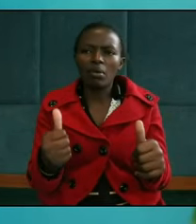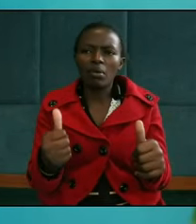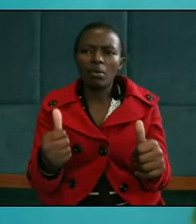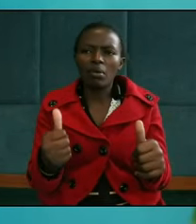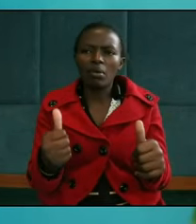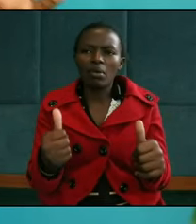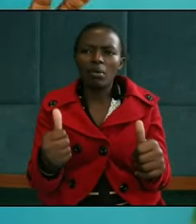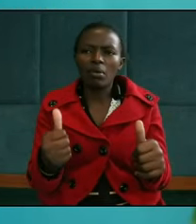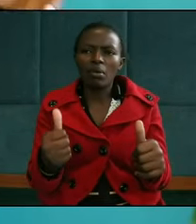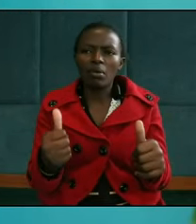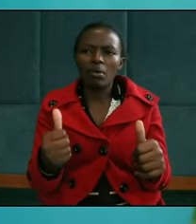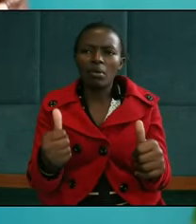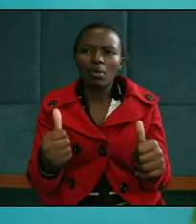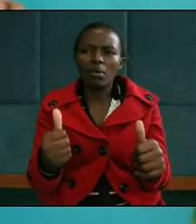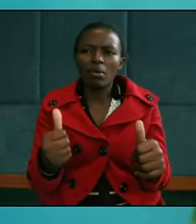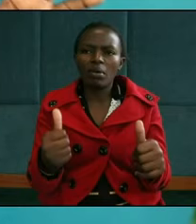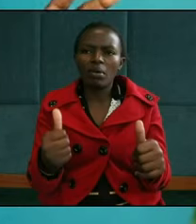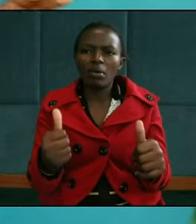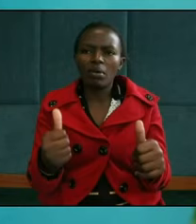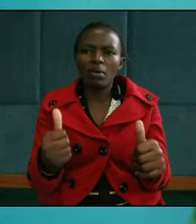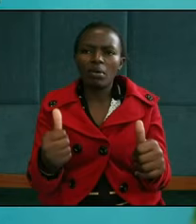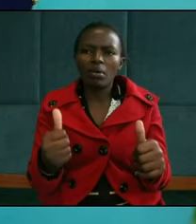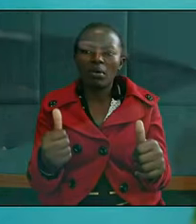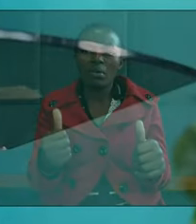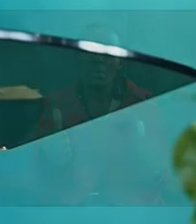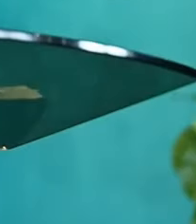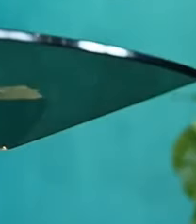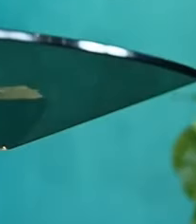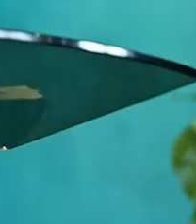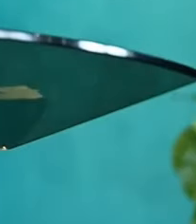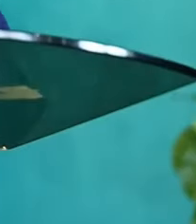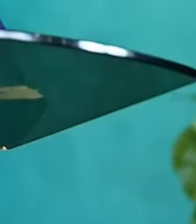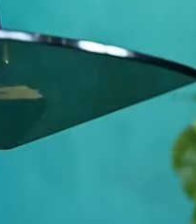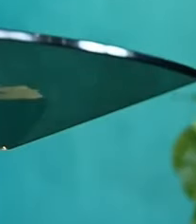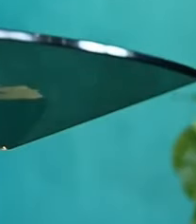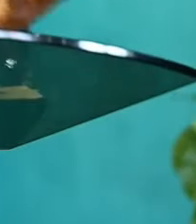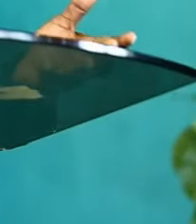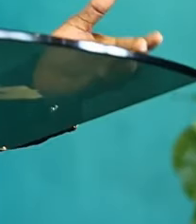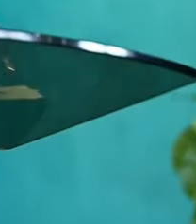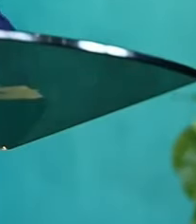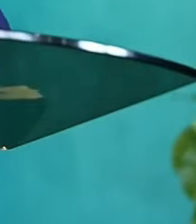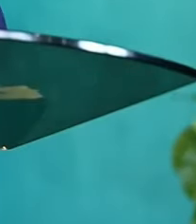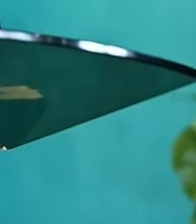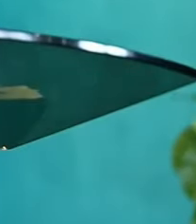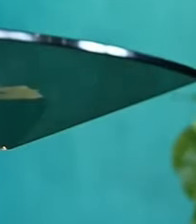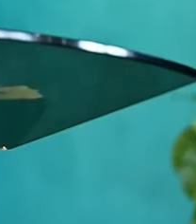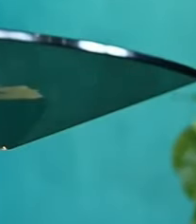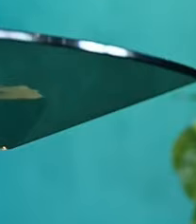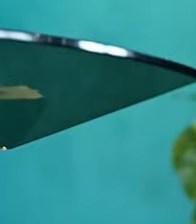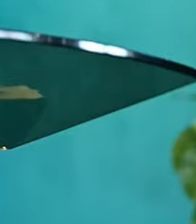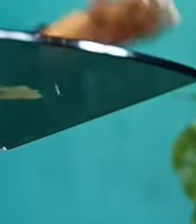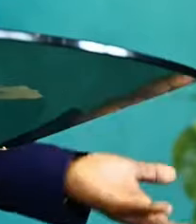jealousy, elements of dissension, bitterness, rivalry, selfish characteristics, if they are among us, then we